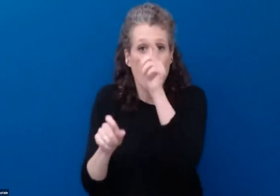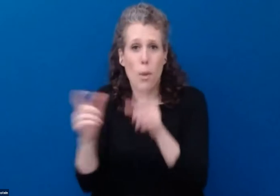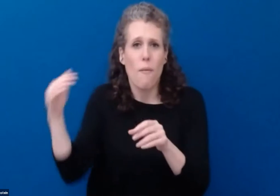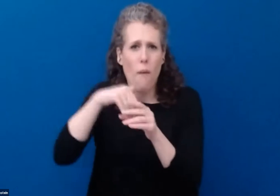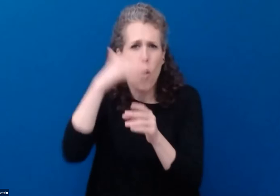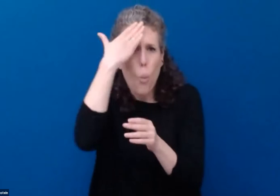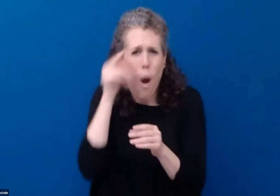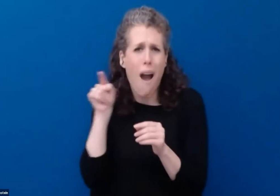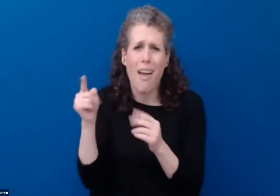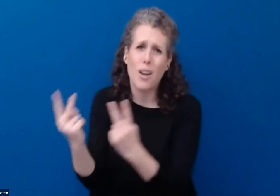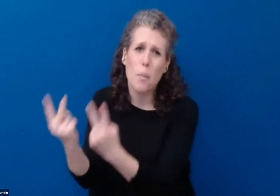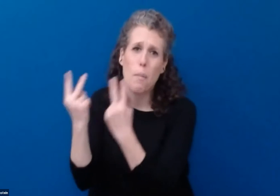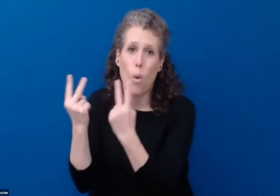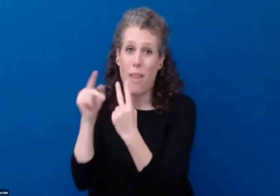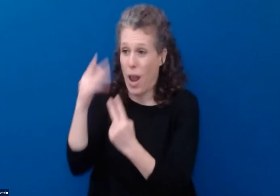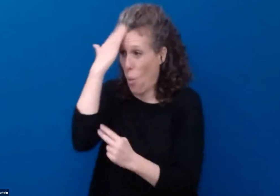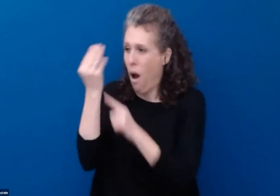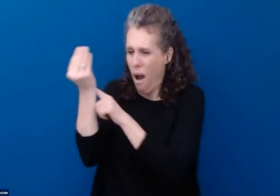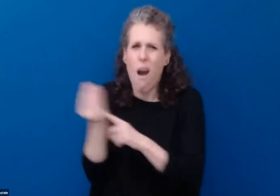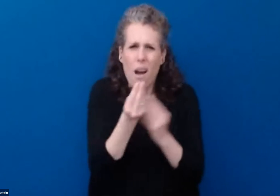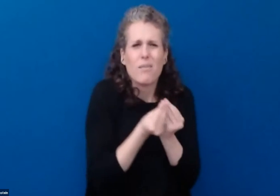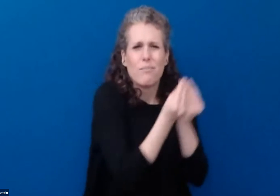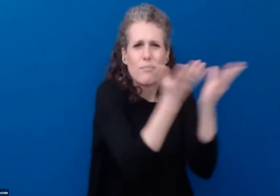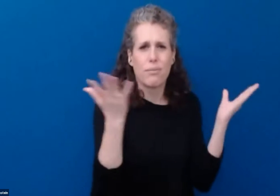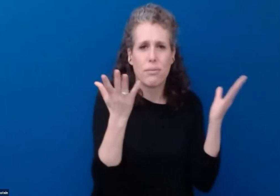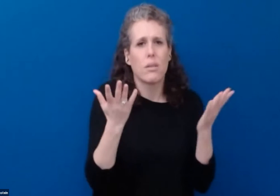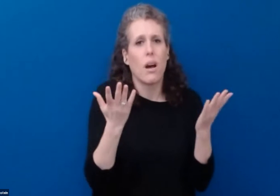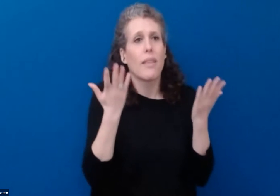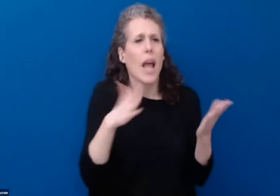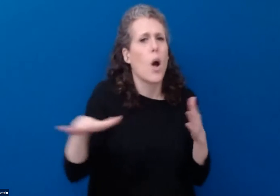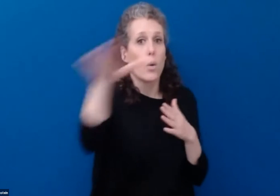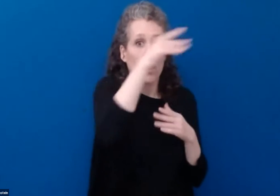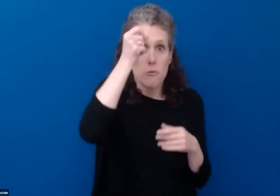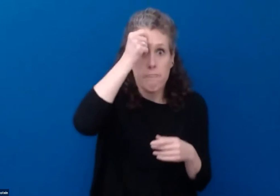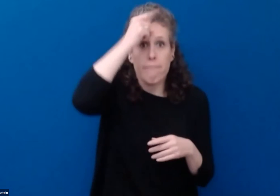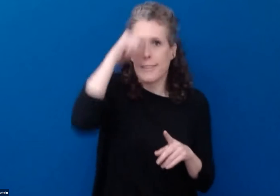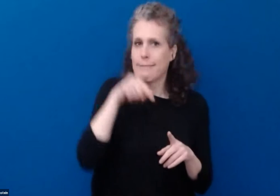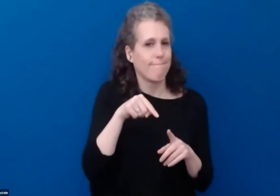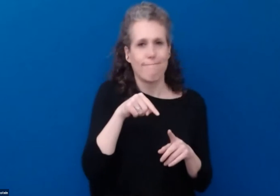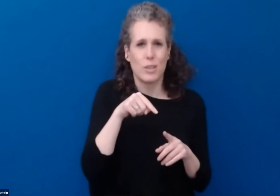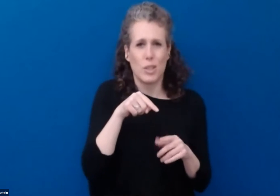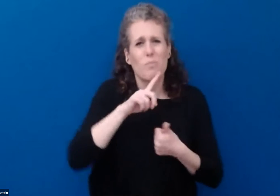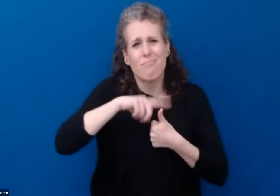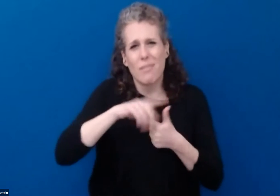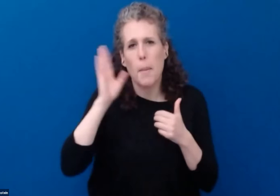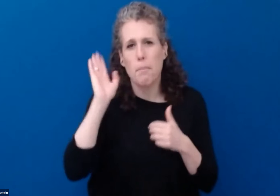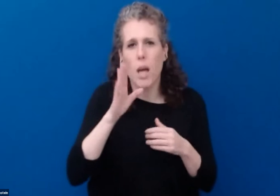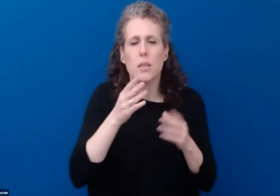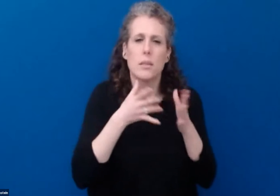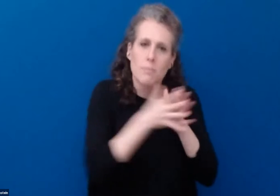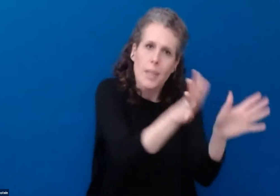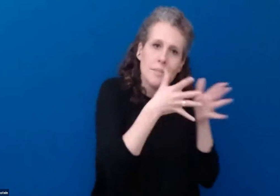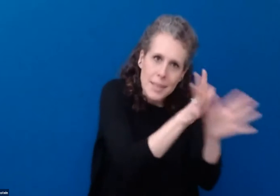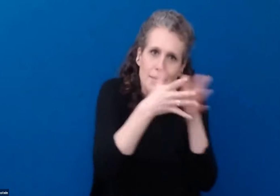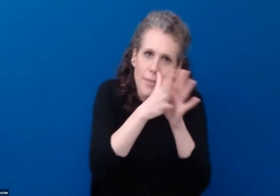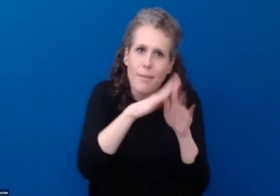all agree that there's a lack of competence or knowledge around this. So awareness raising is one thing. And again, like always,